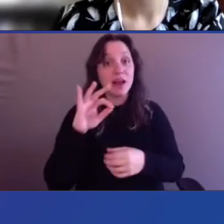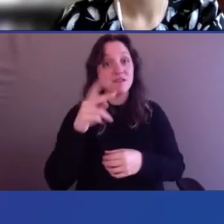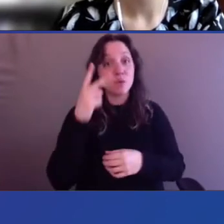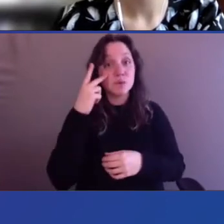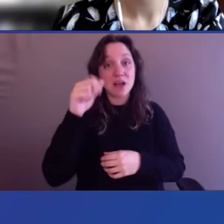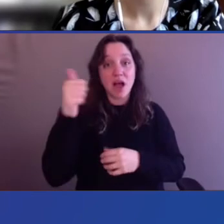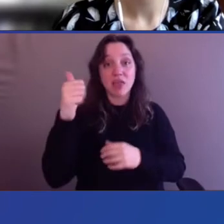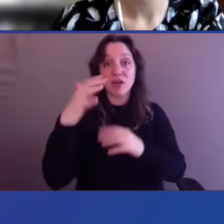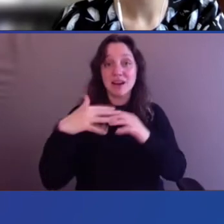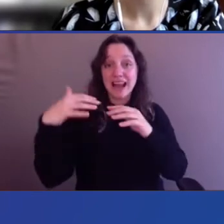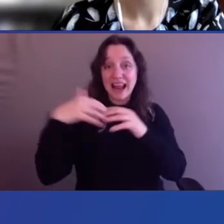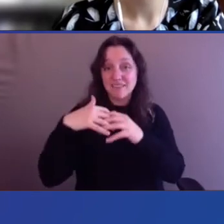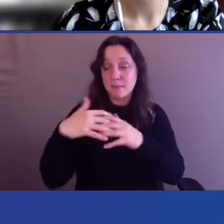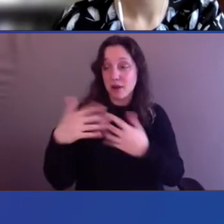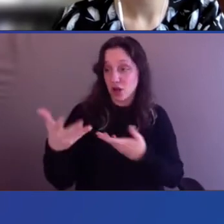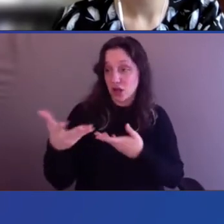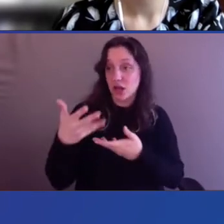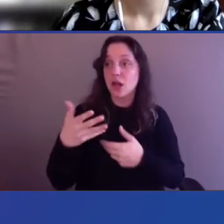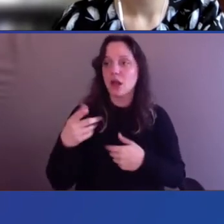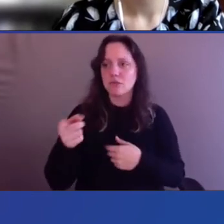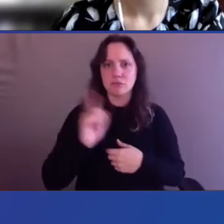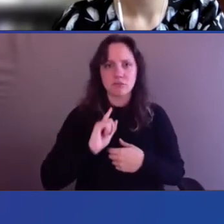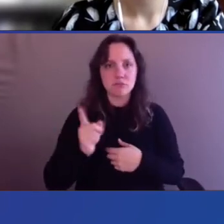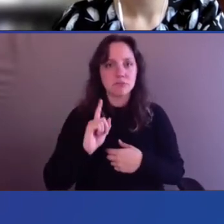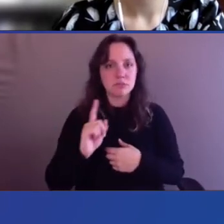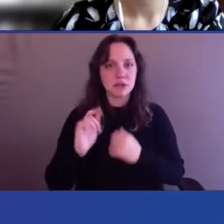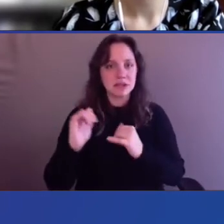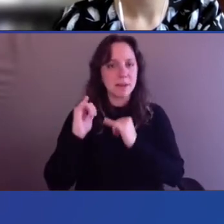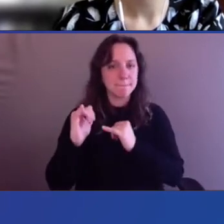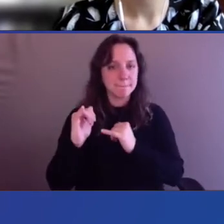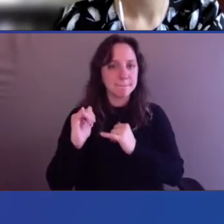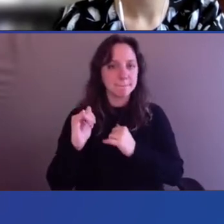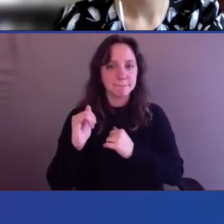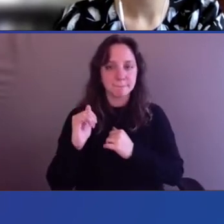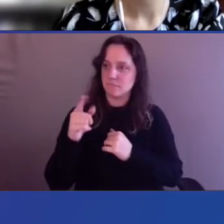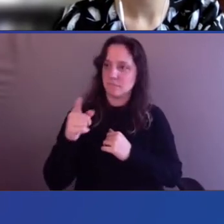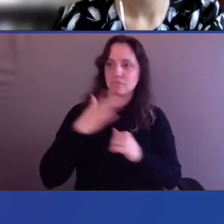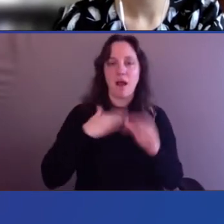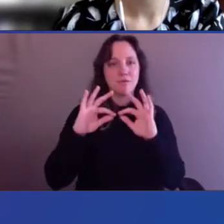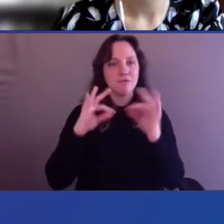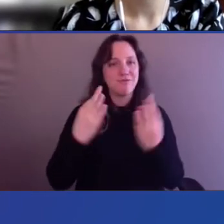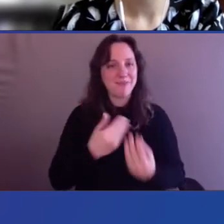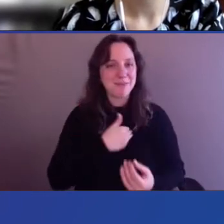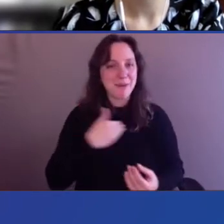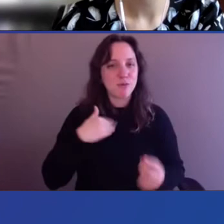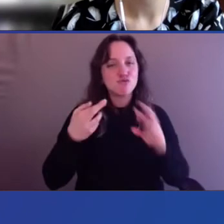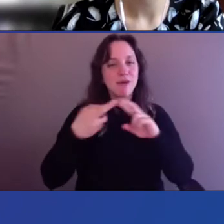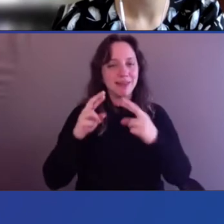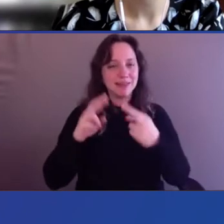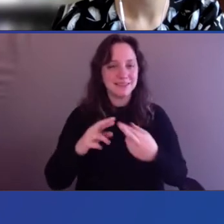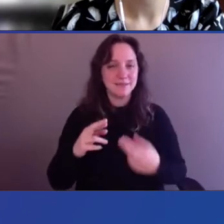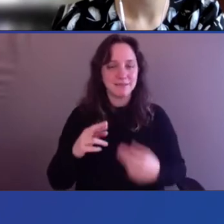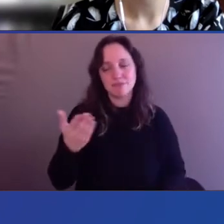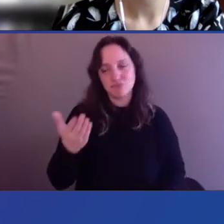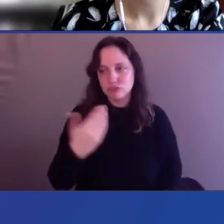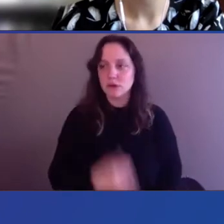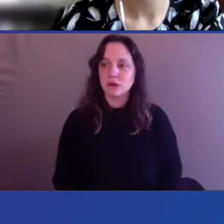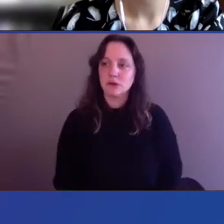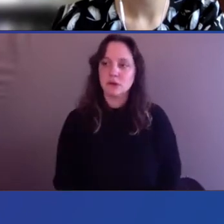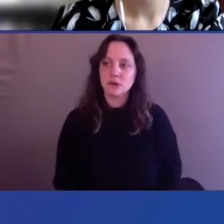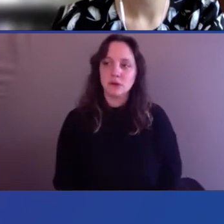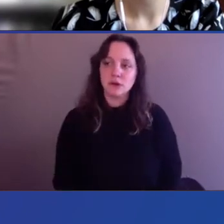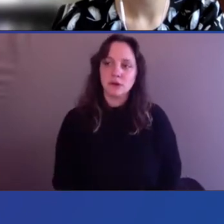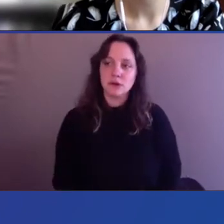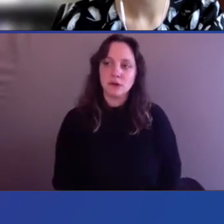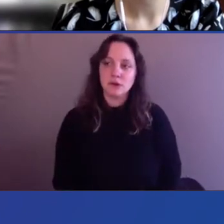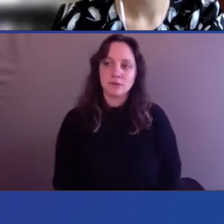American Indian, you see them as your relative. Okay, so and so